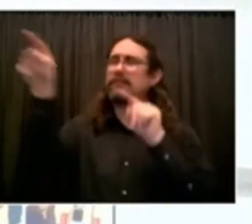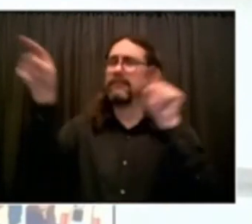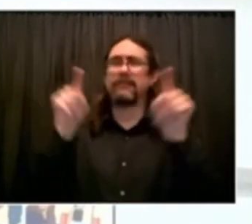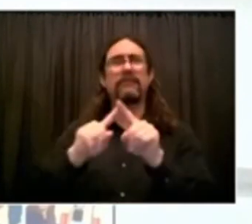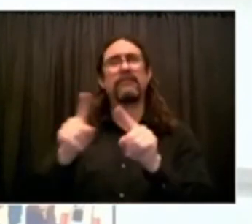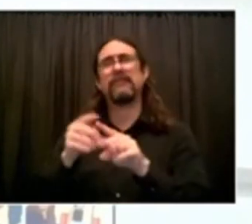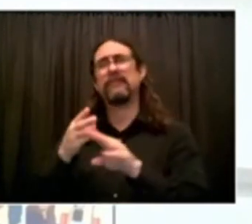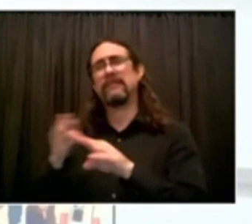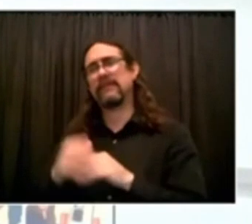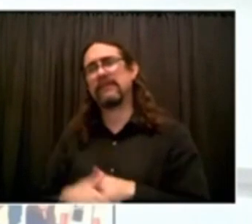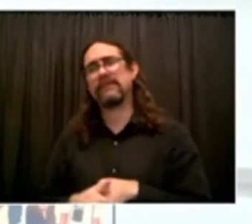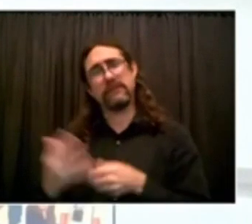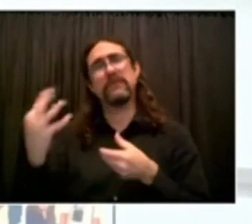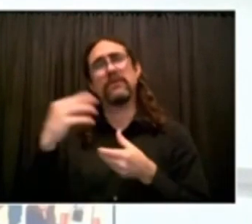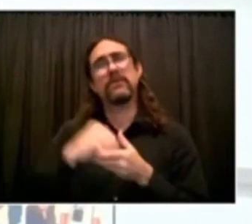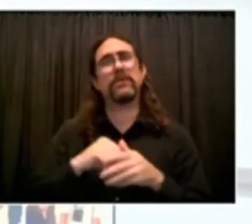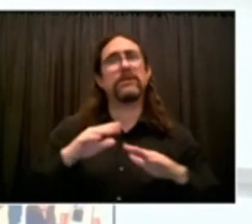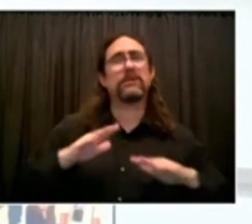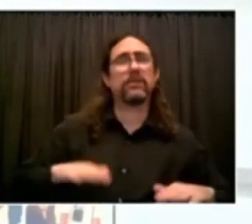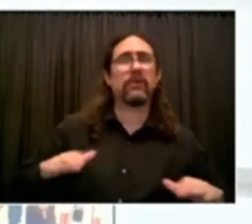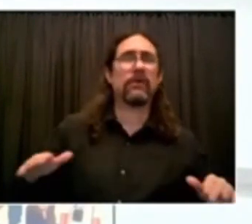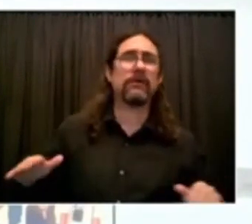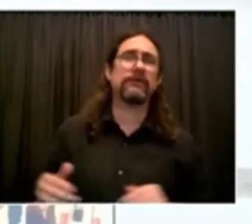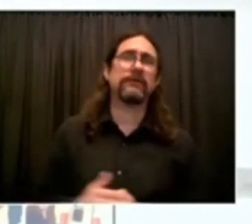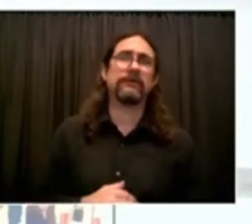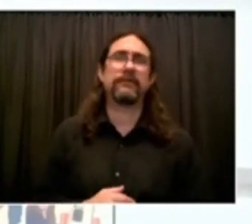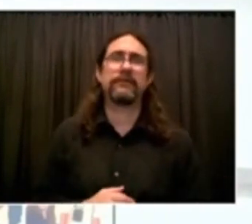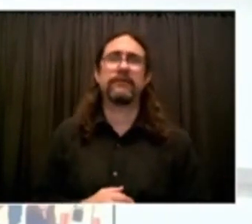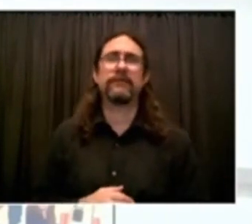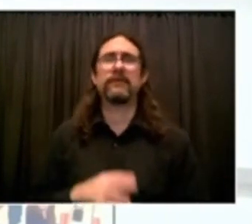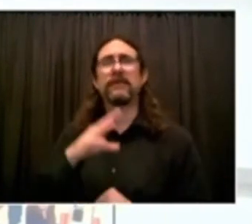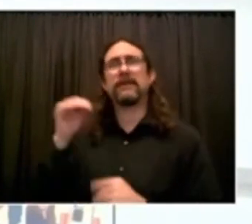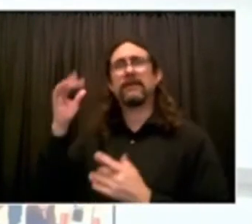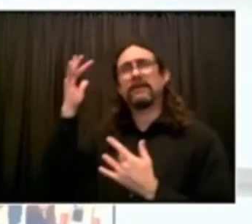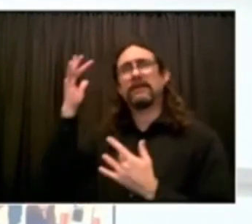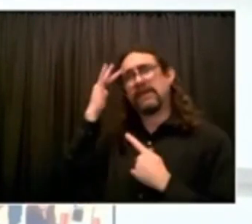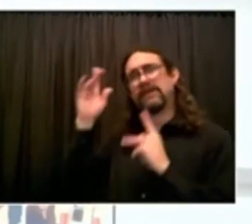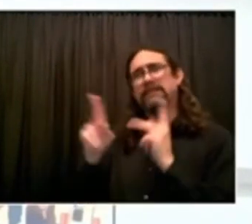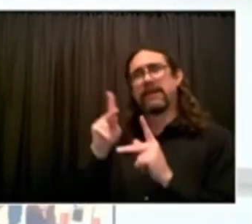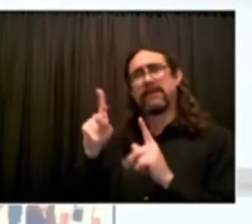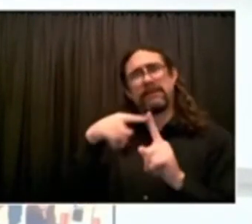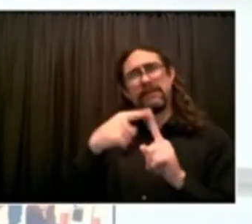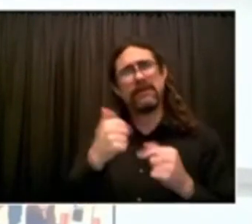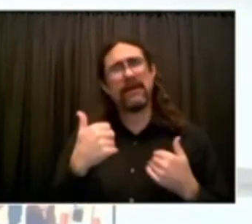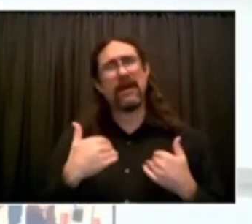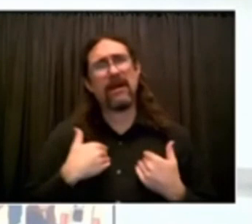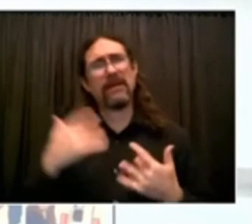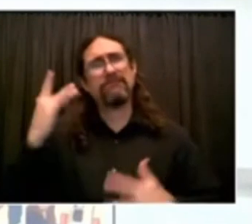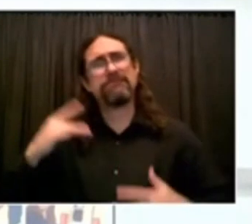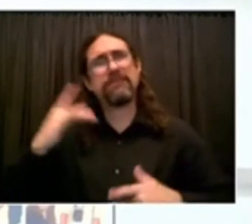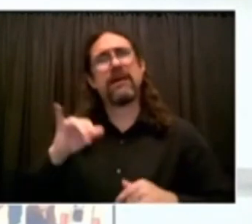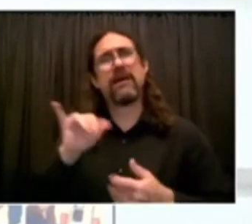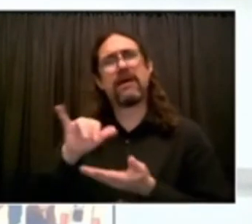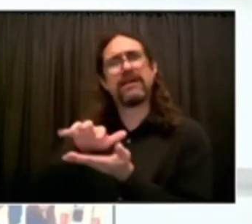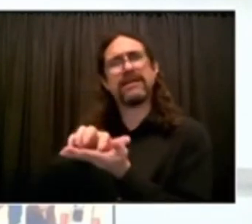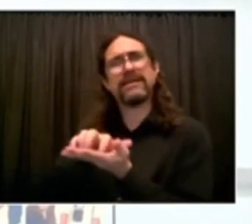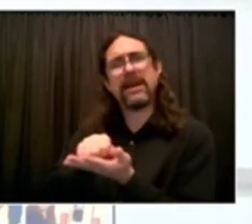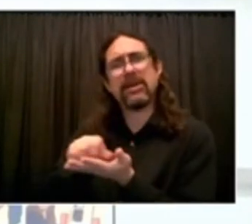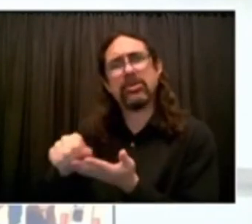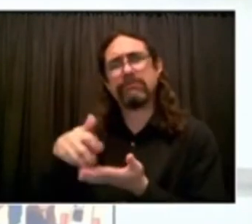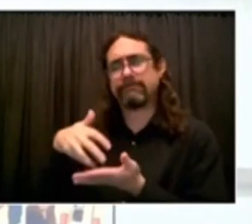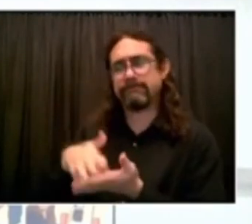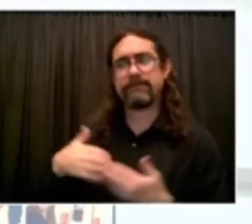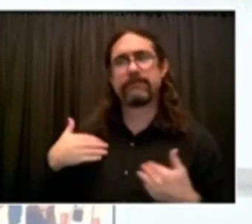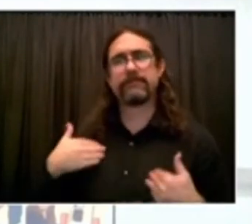as those with cancer on chemotherapy. For all of those groups, risk rises as community transmission